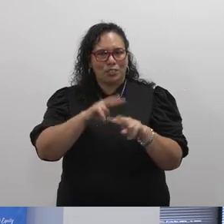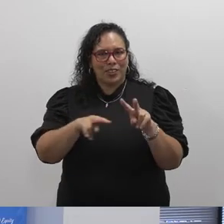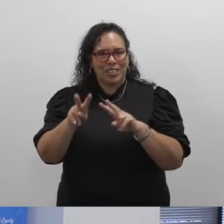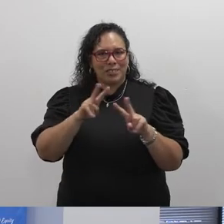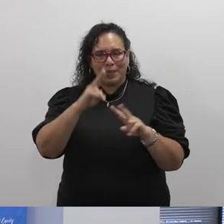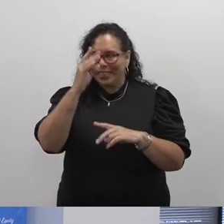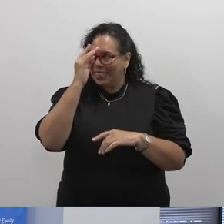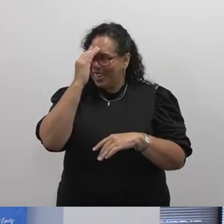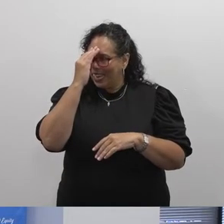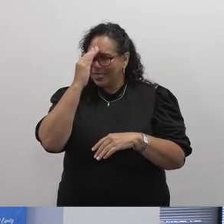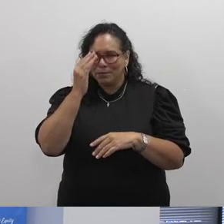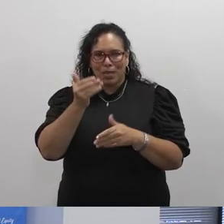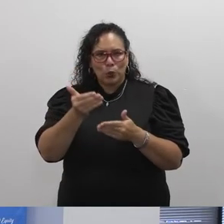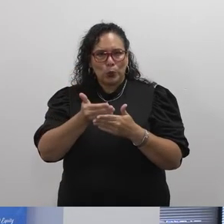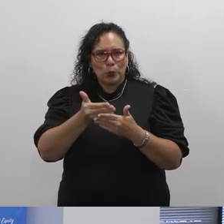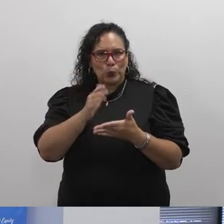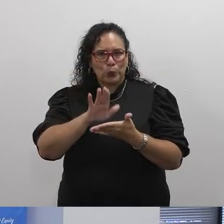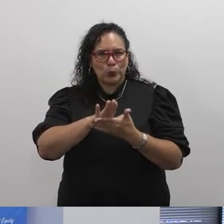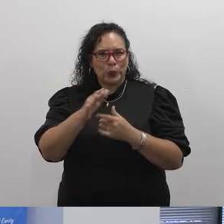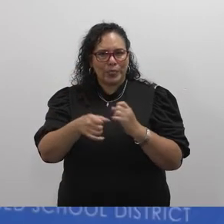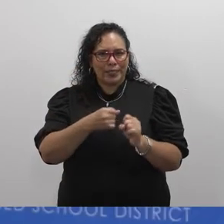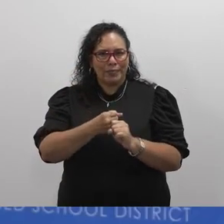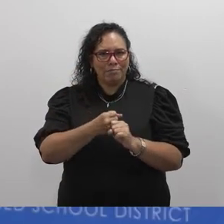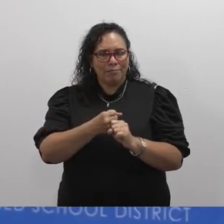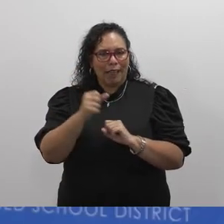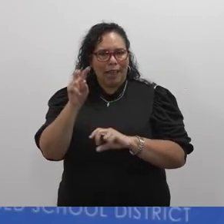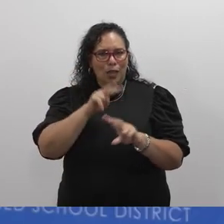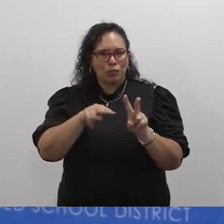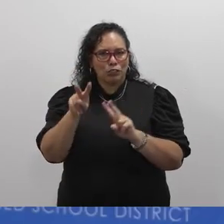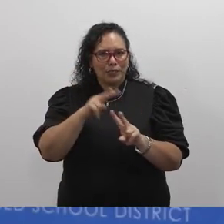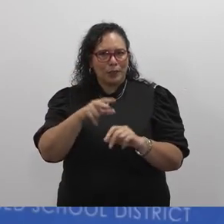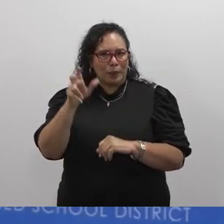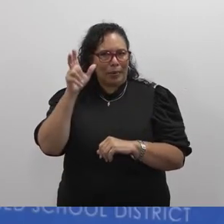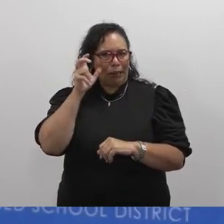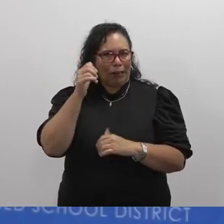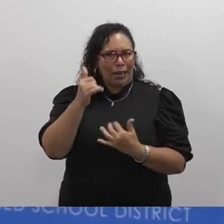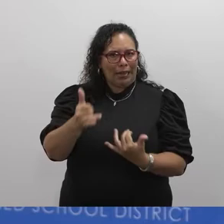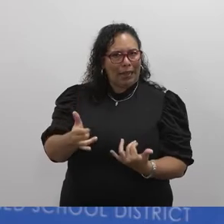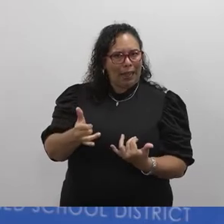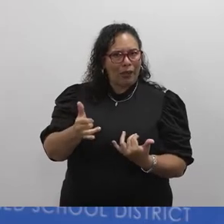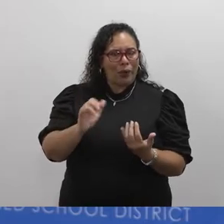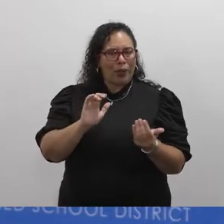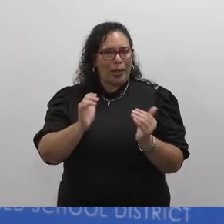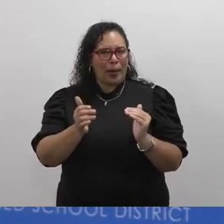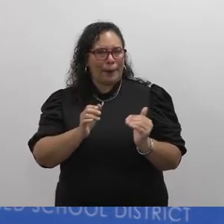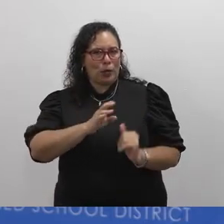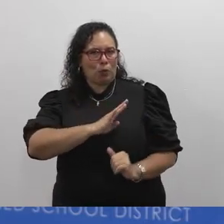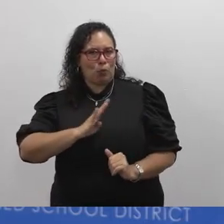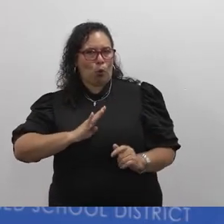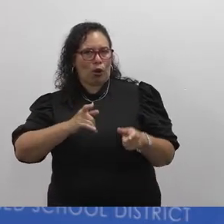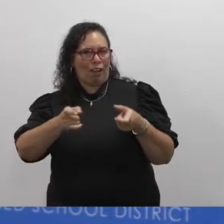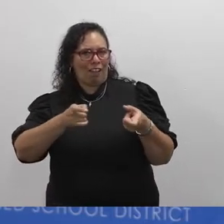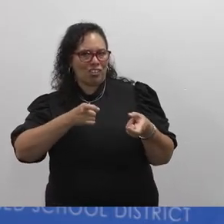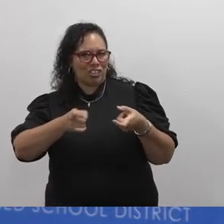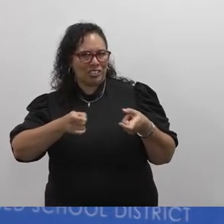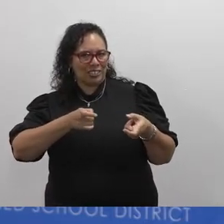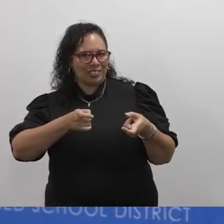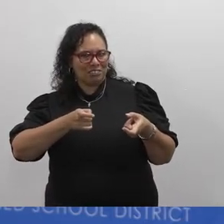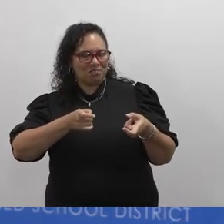the upcoming year, but an observation from what I heard now and from what I've heard in our board governance